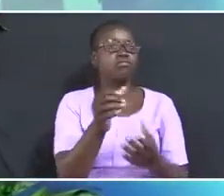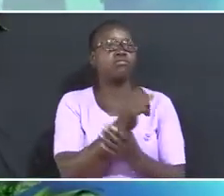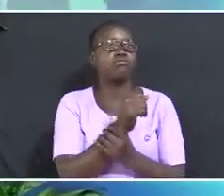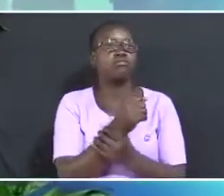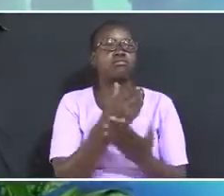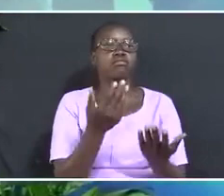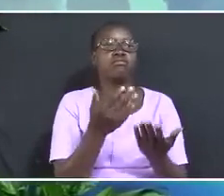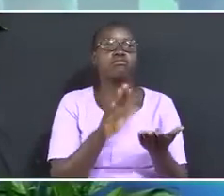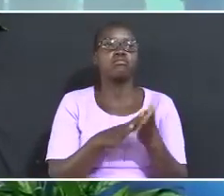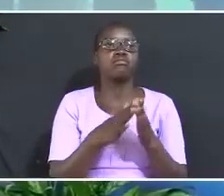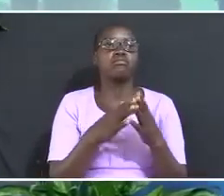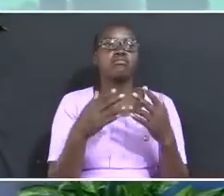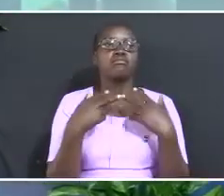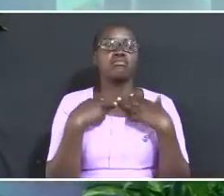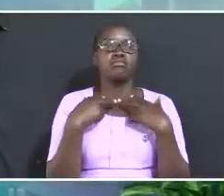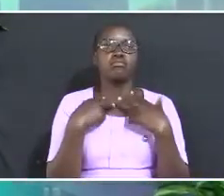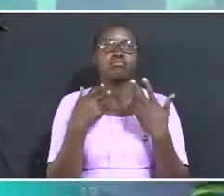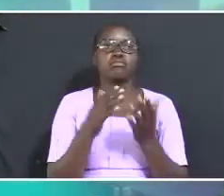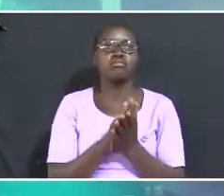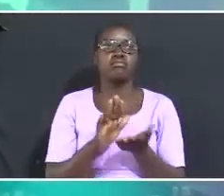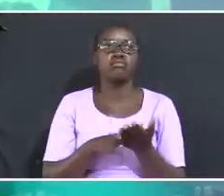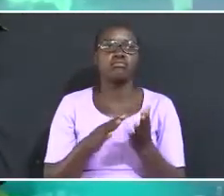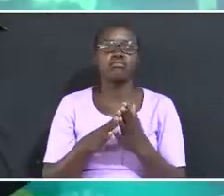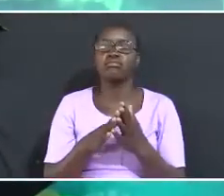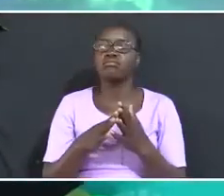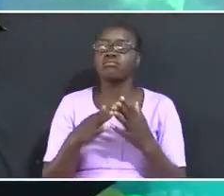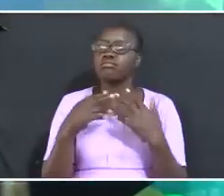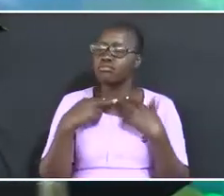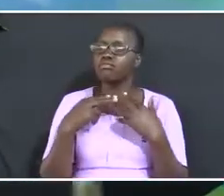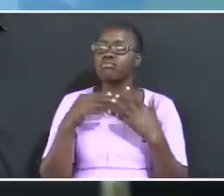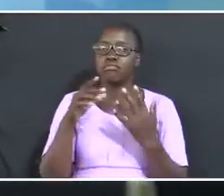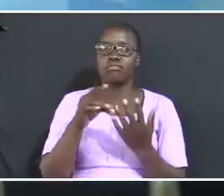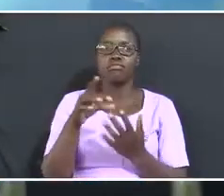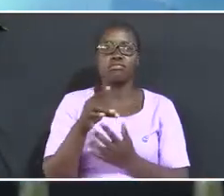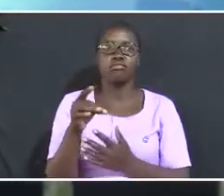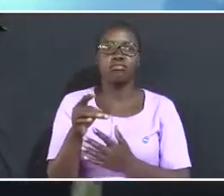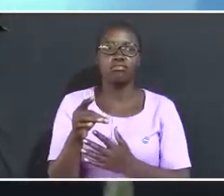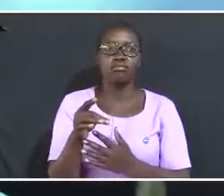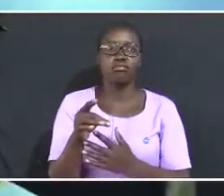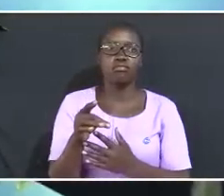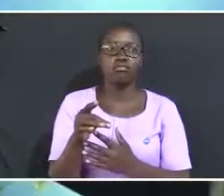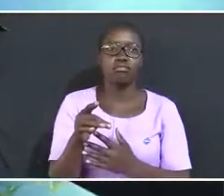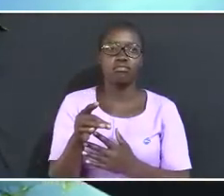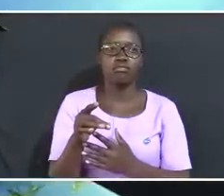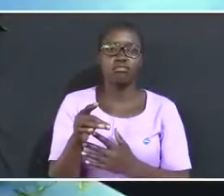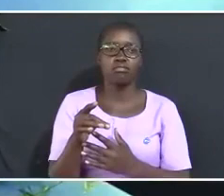became slaves, we became captives by choice.